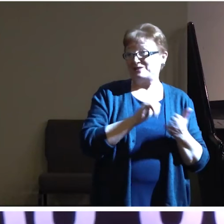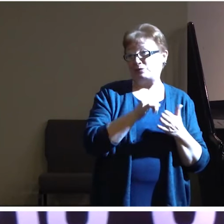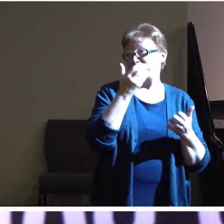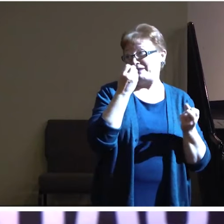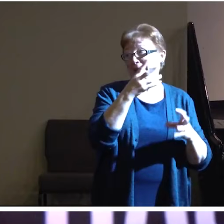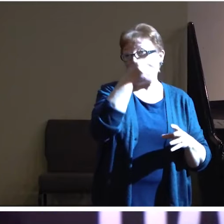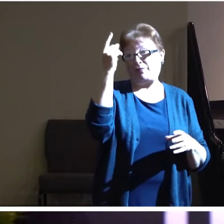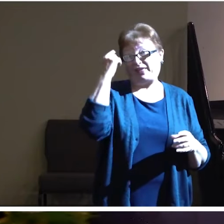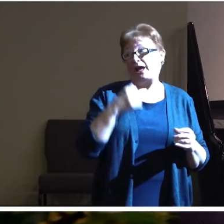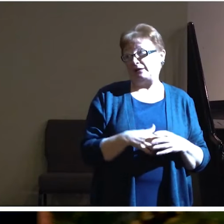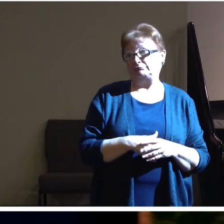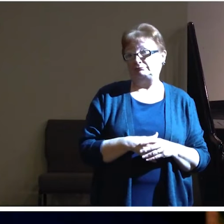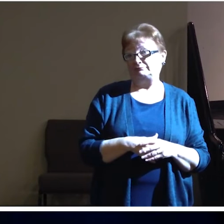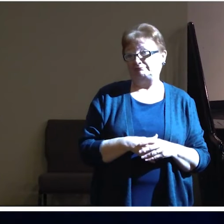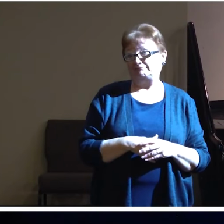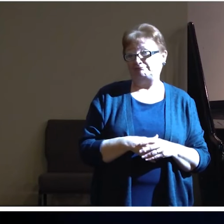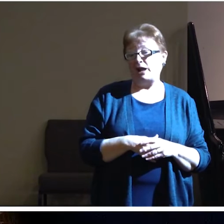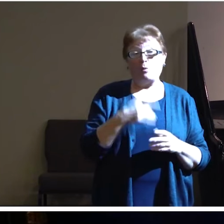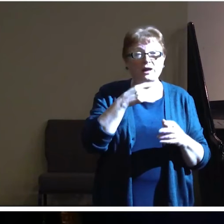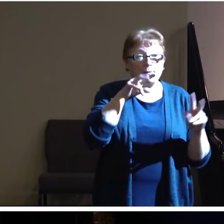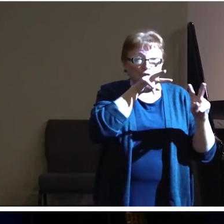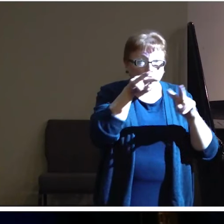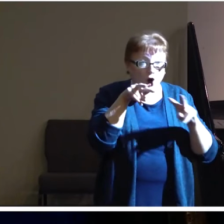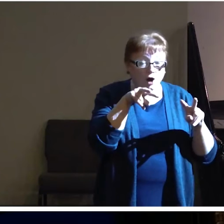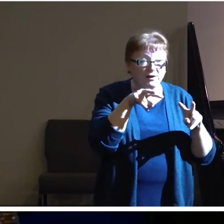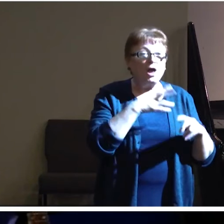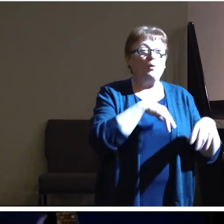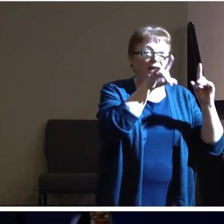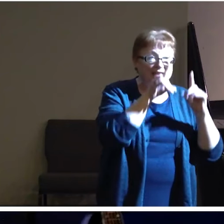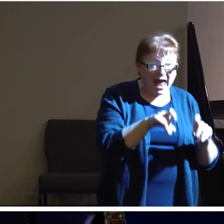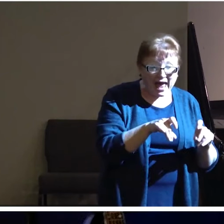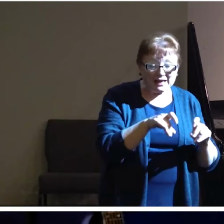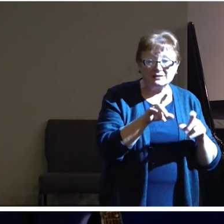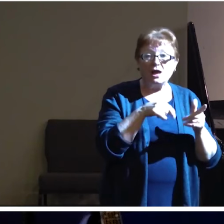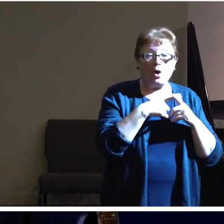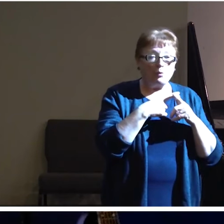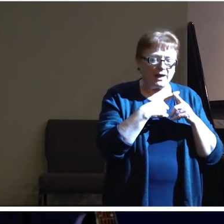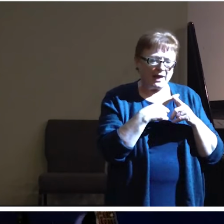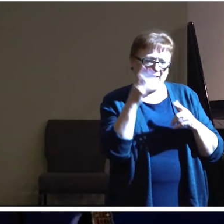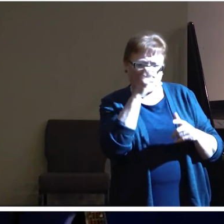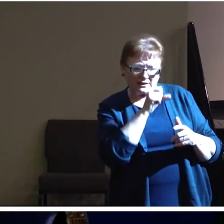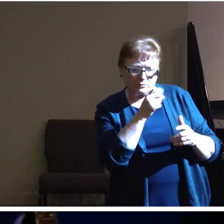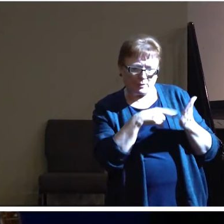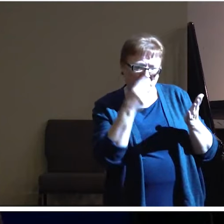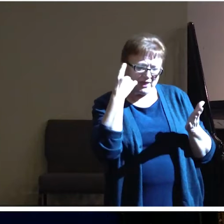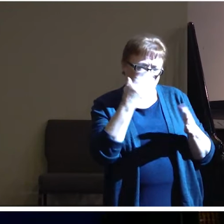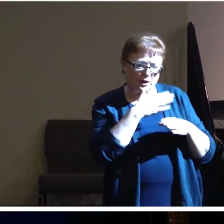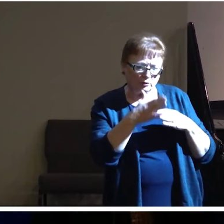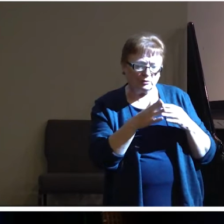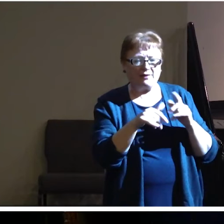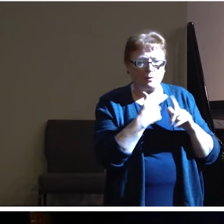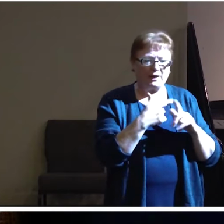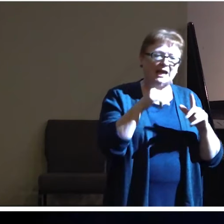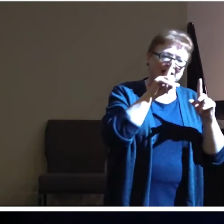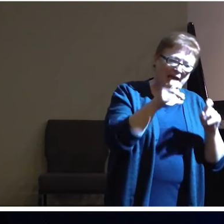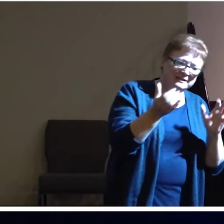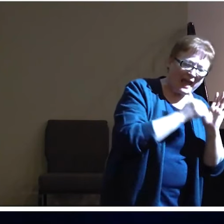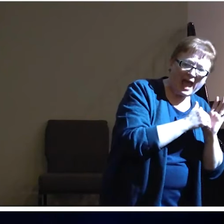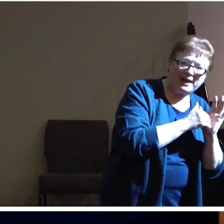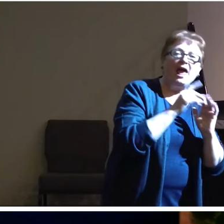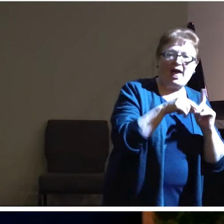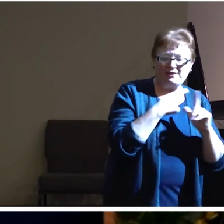We observe, we test, we hypothesize, we retest, we conclude science,